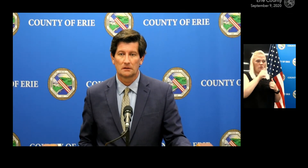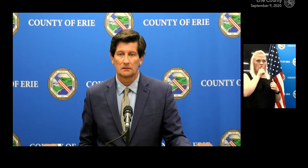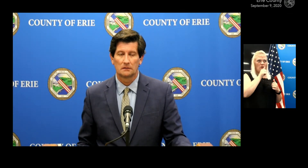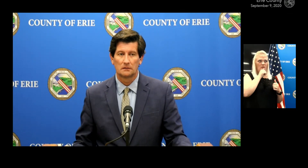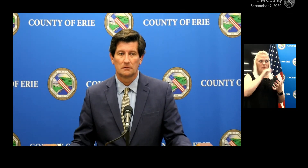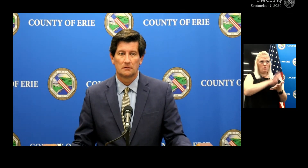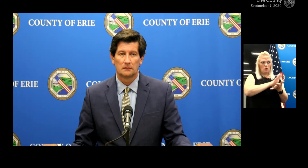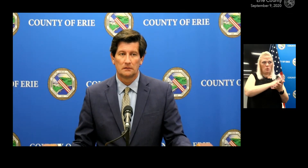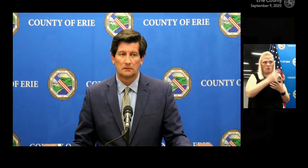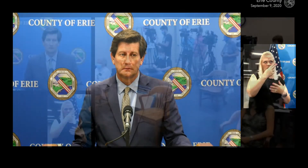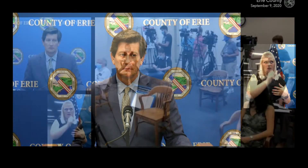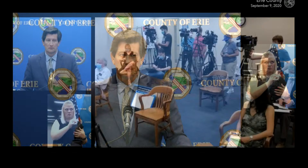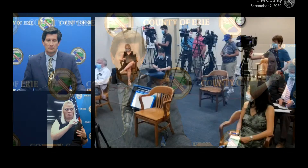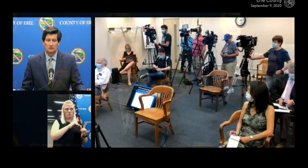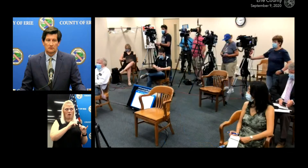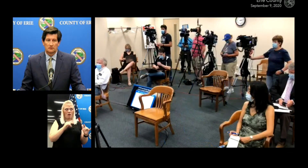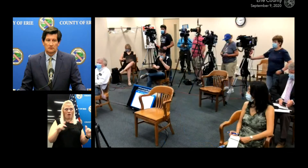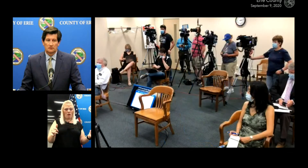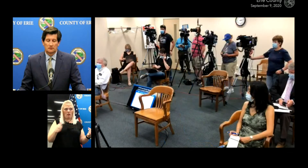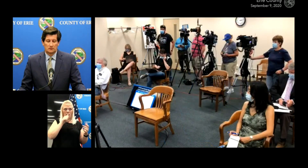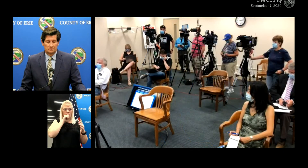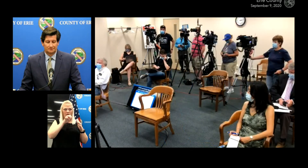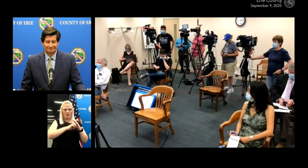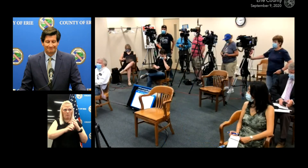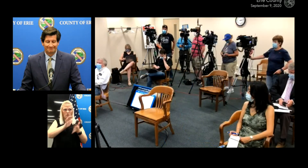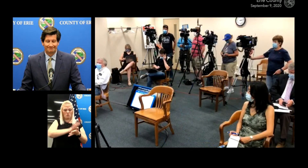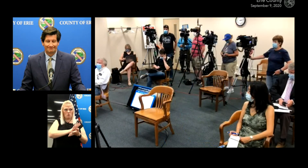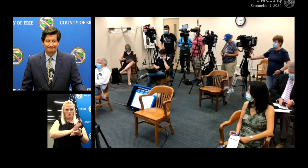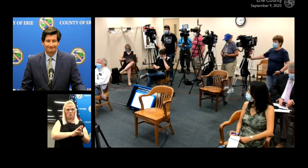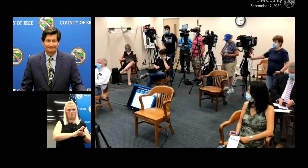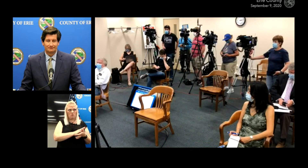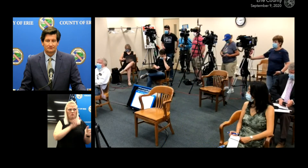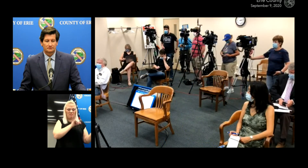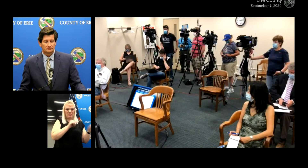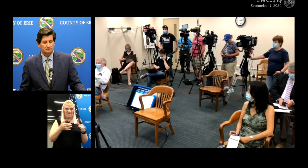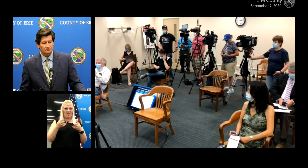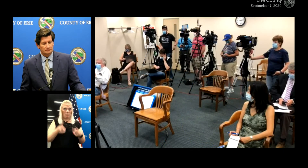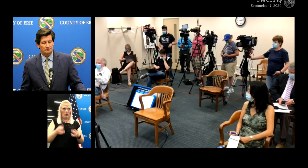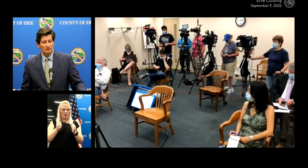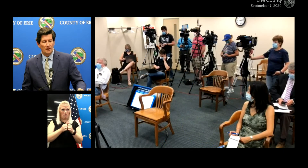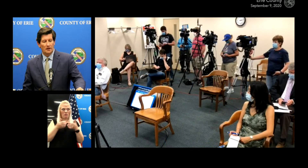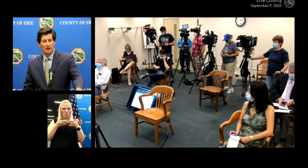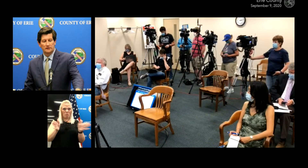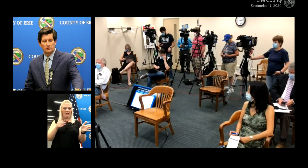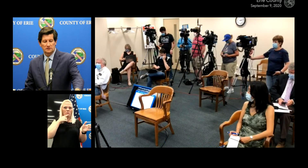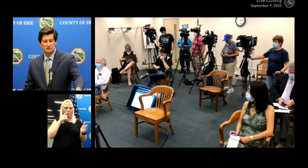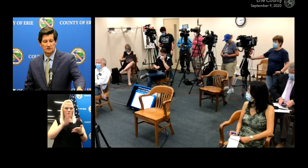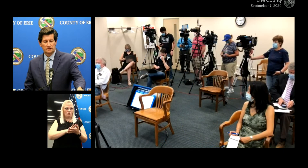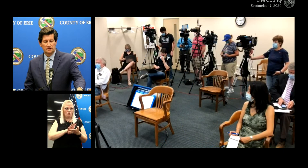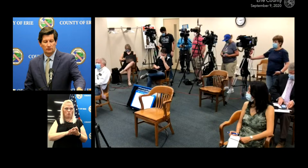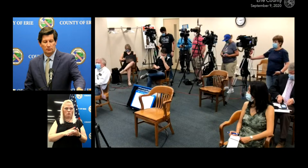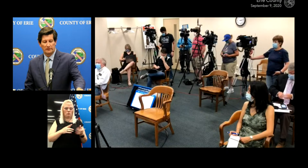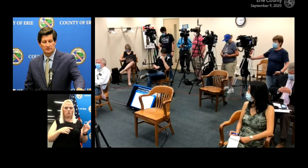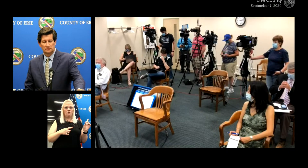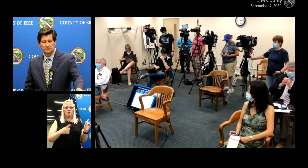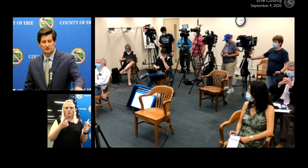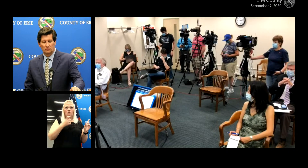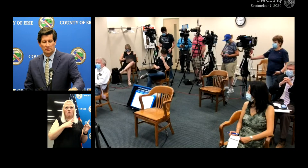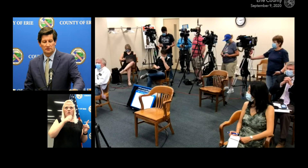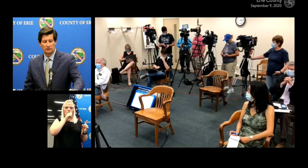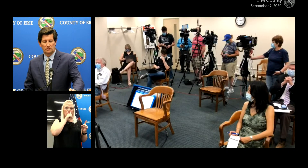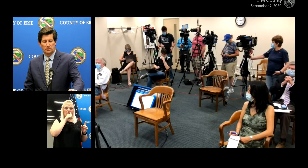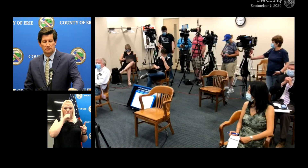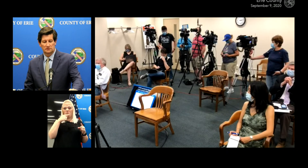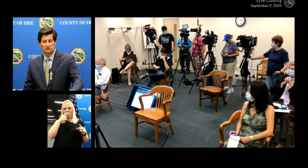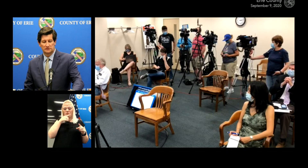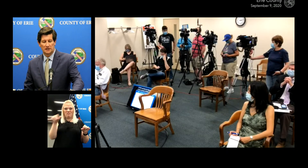high schools and so forth, and private elementary schools, the same way you're dealing with the public schools? The question was, are we dealing with private schools the same way we're